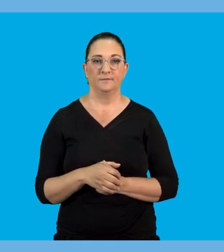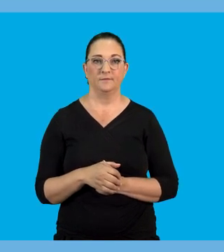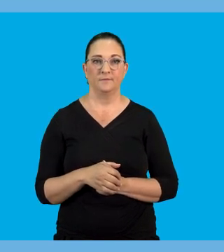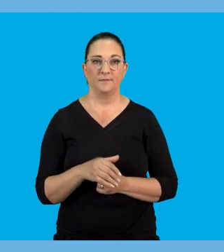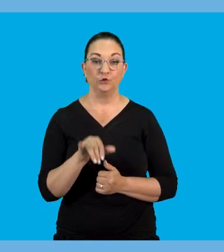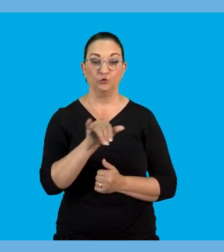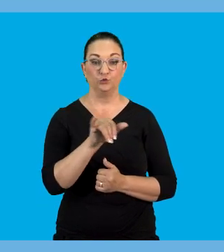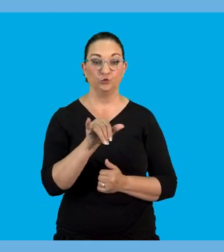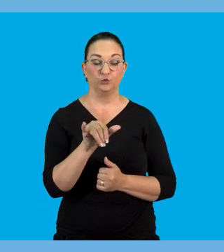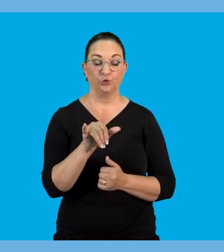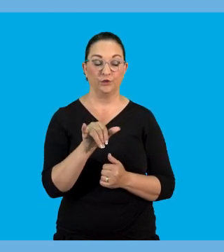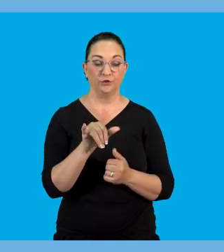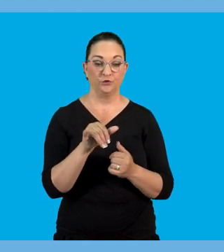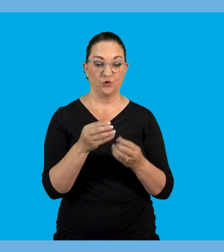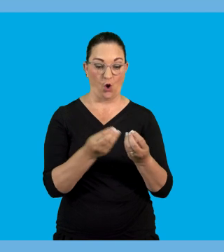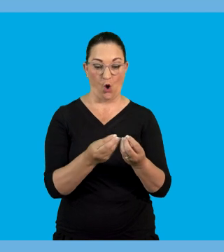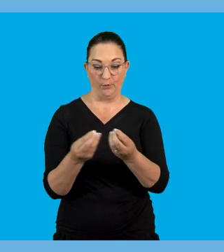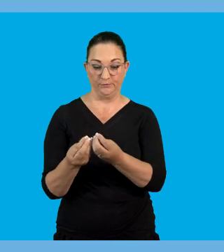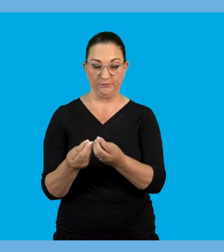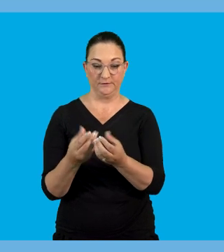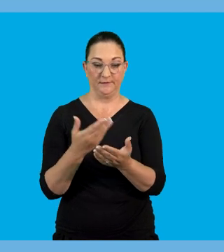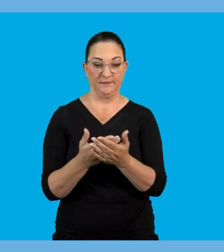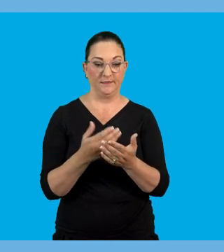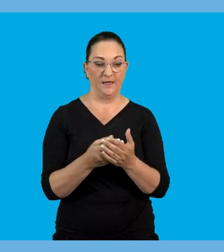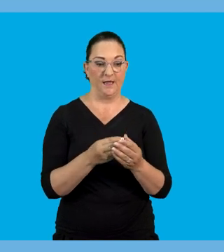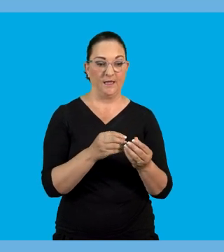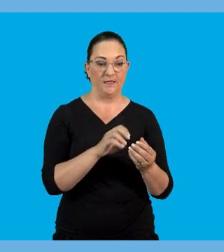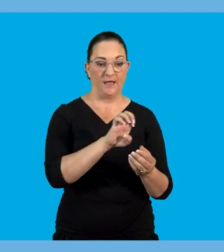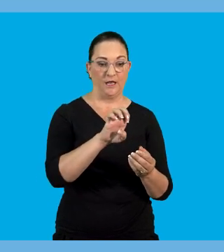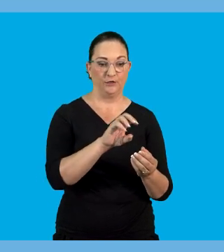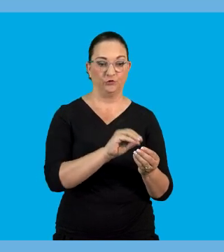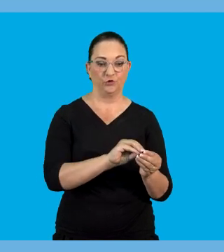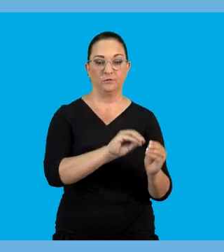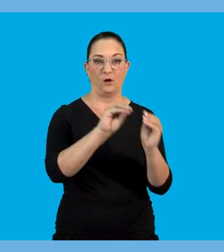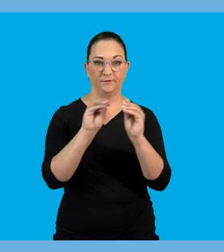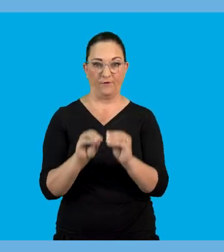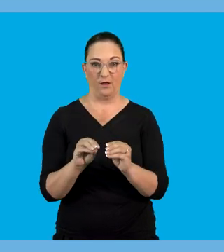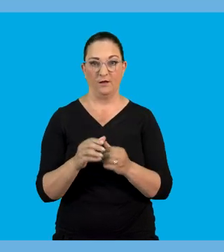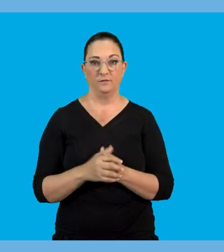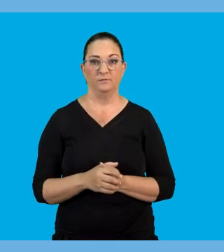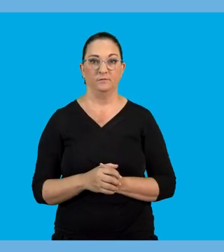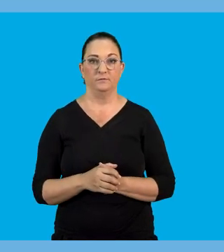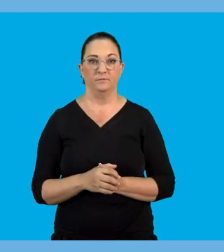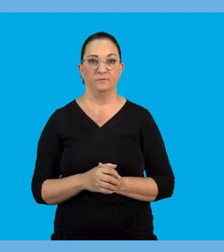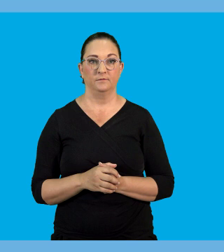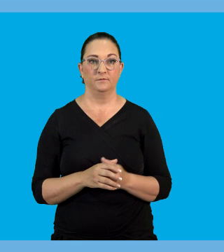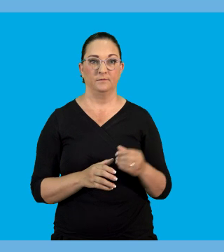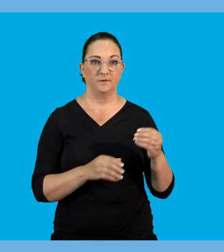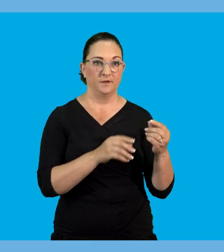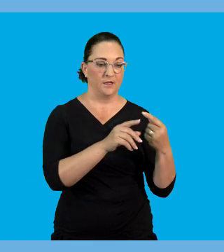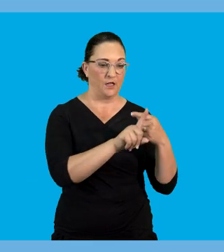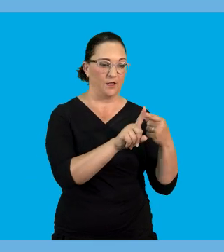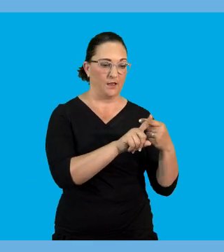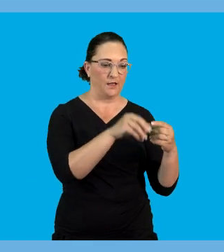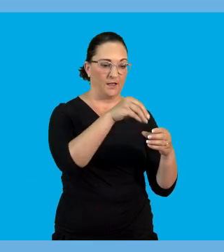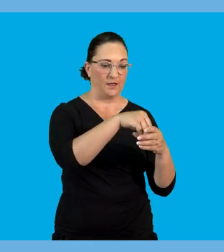object gave up or which object transferred some of its electrons? So we can see from the picture that the hair is